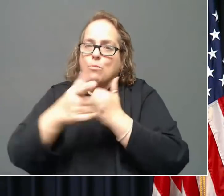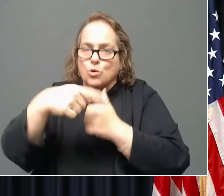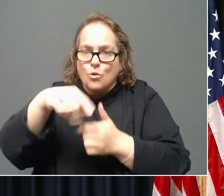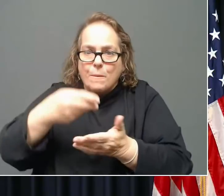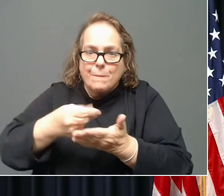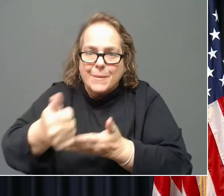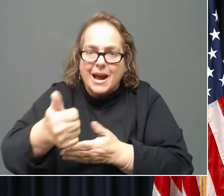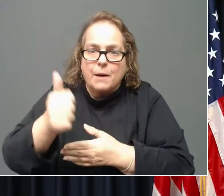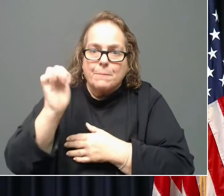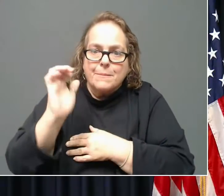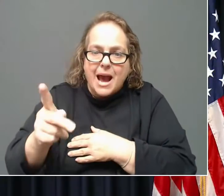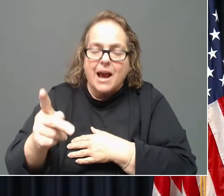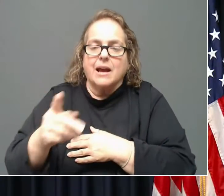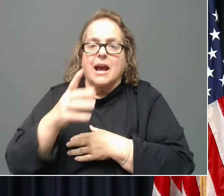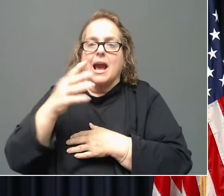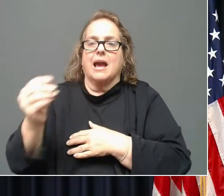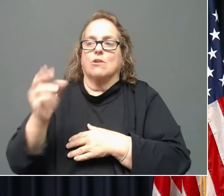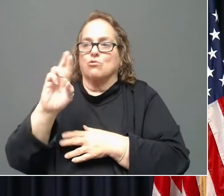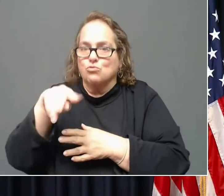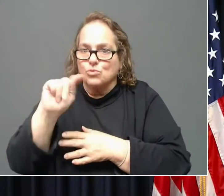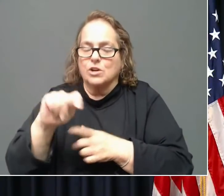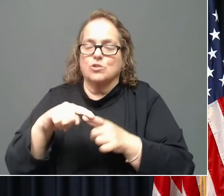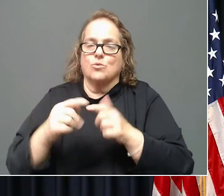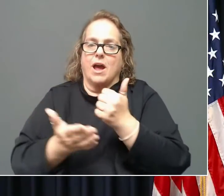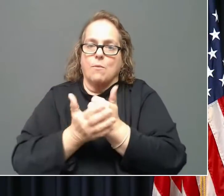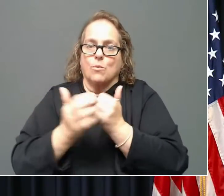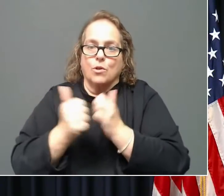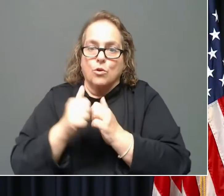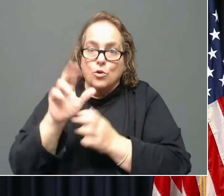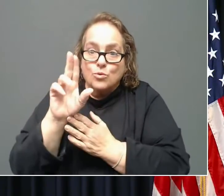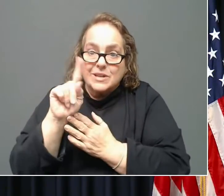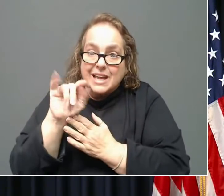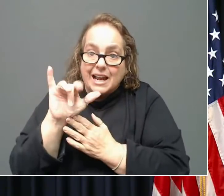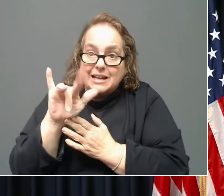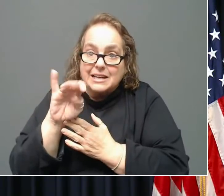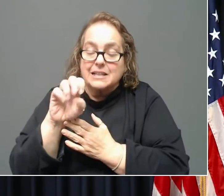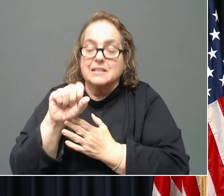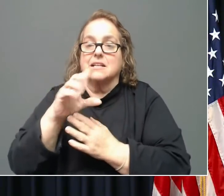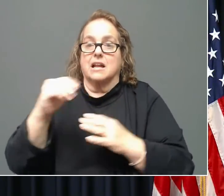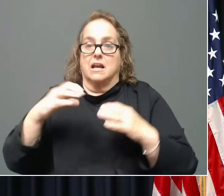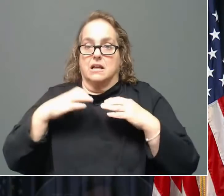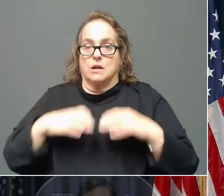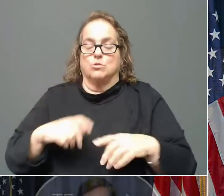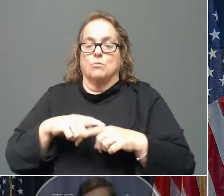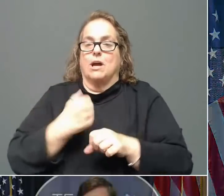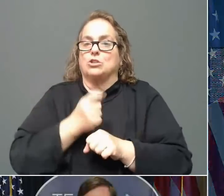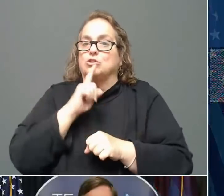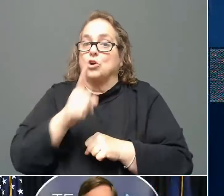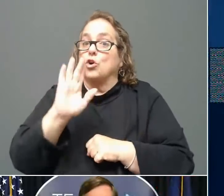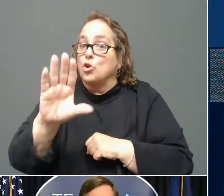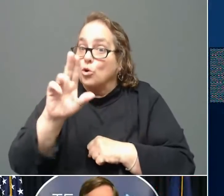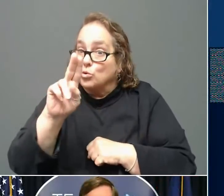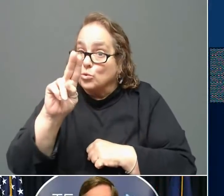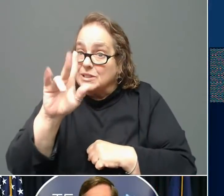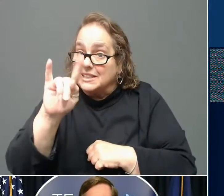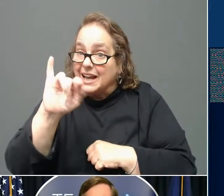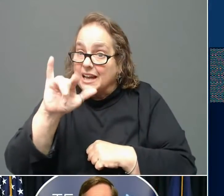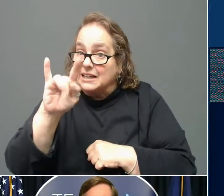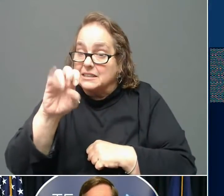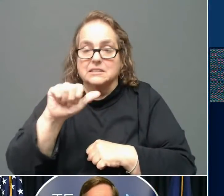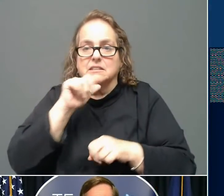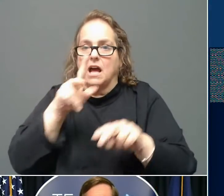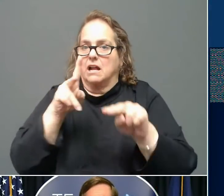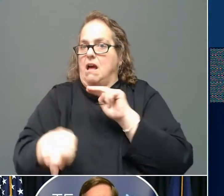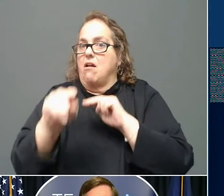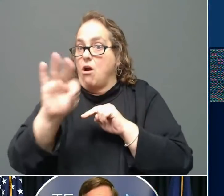rent, to help our utilities and their customers to make sure nobody's utilities get turned off. That is money that is waiting there